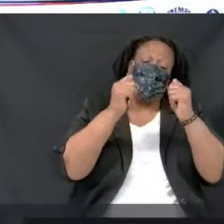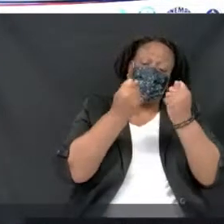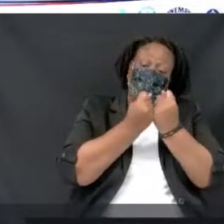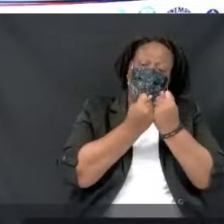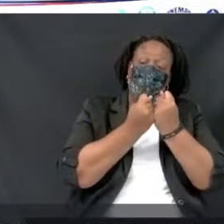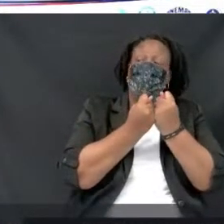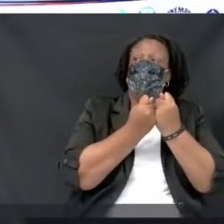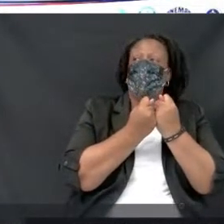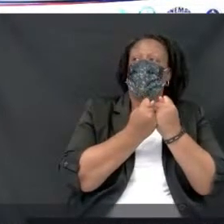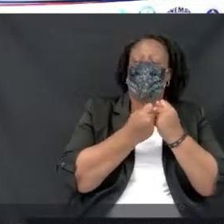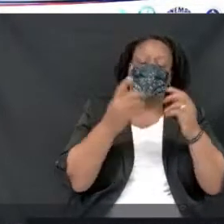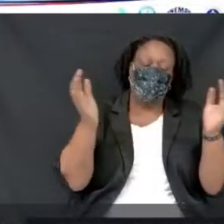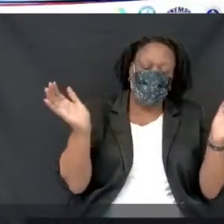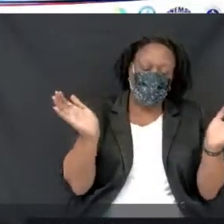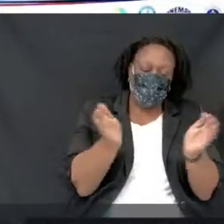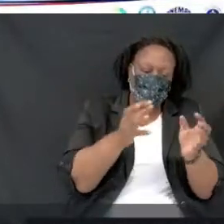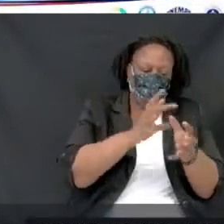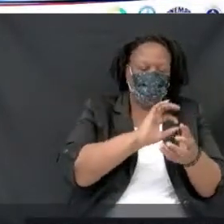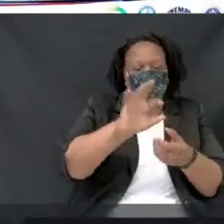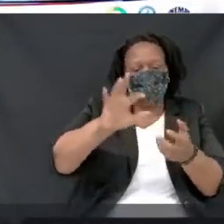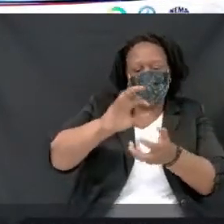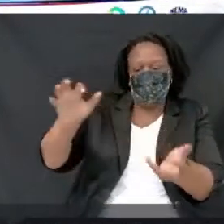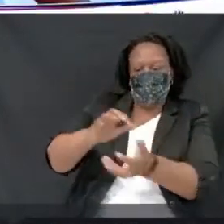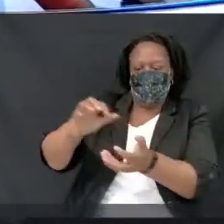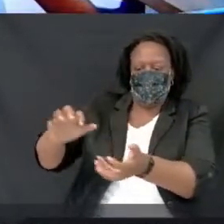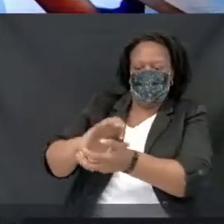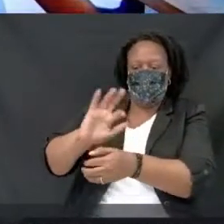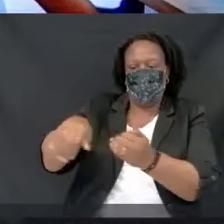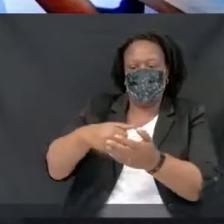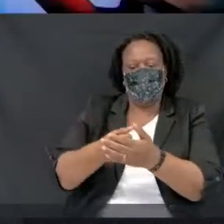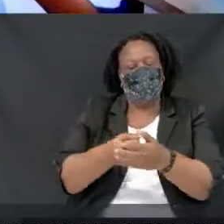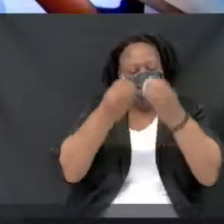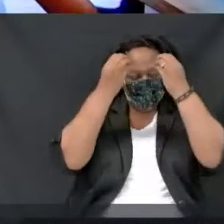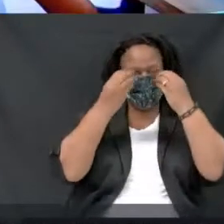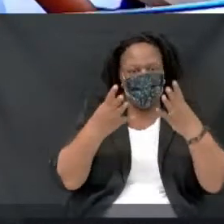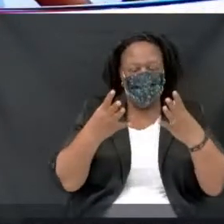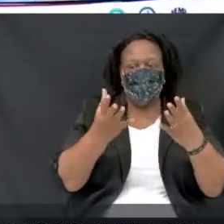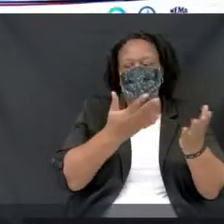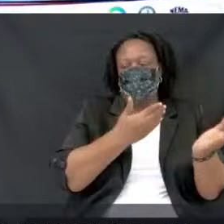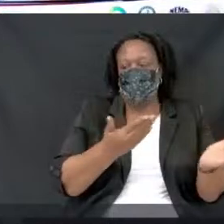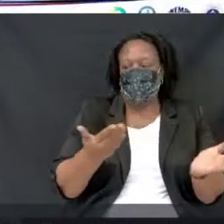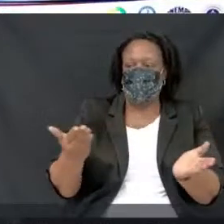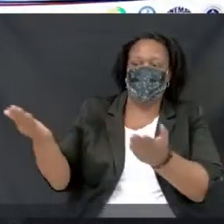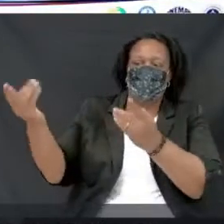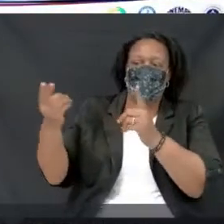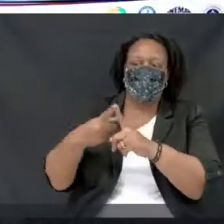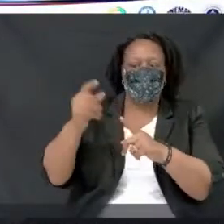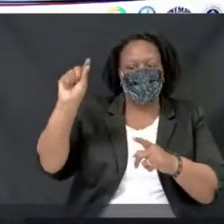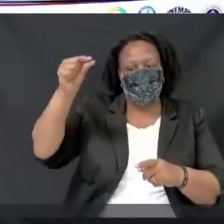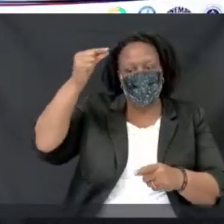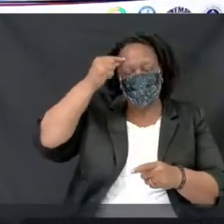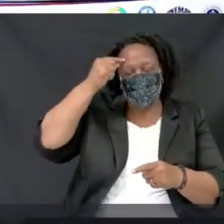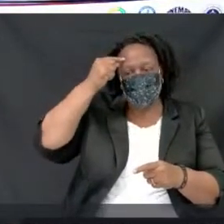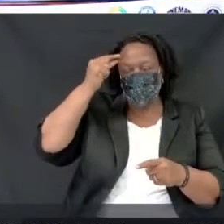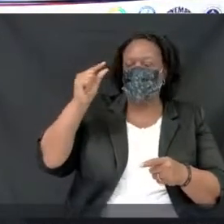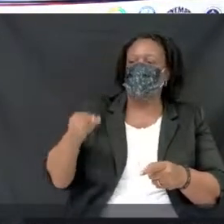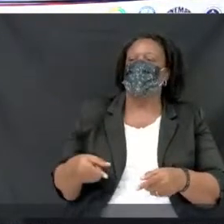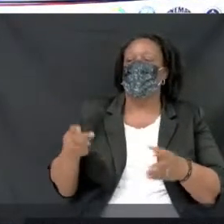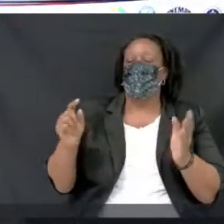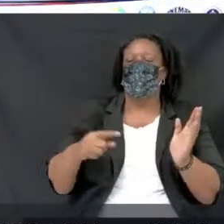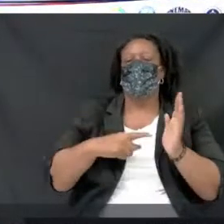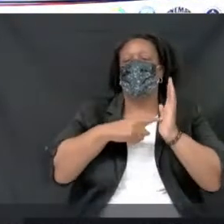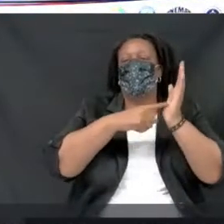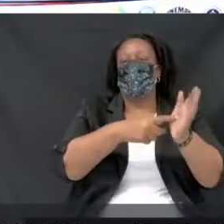then package this information based on what is submitted to them and make a cabinet submission. Then the